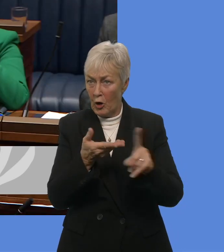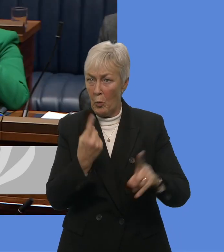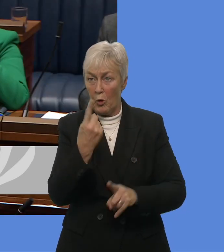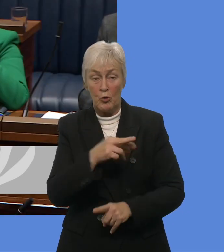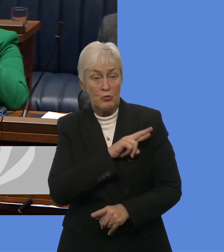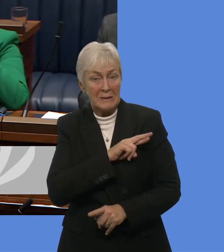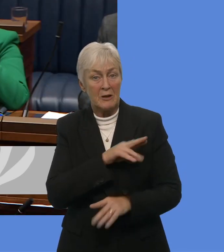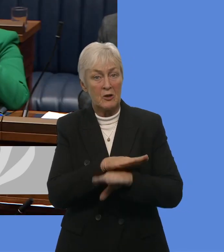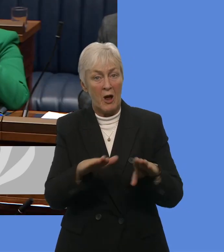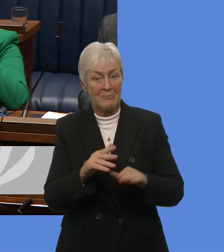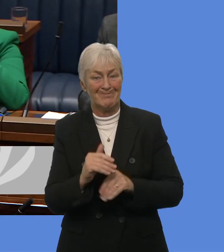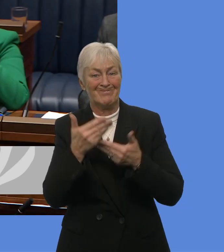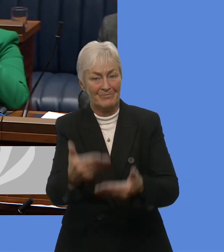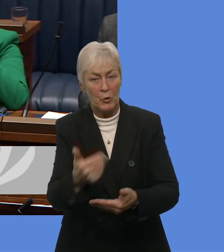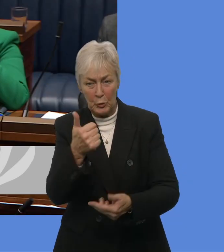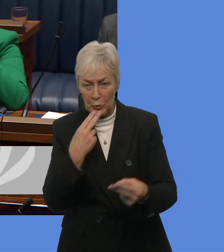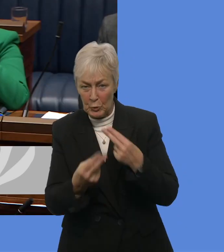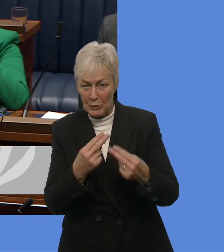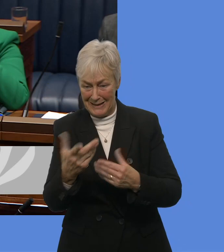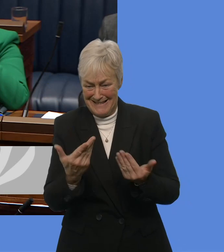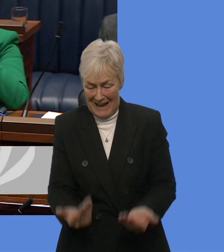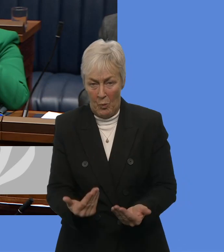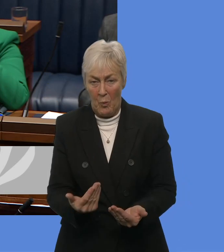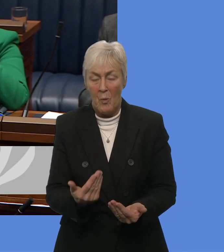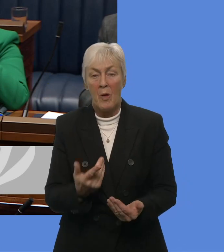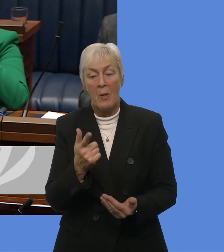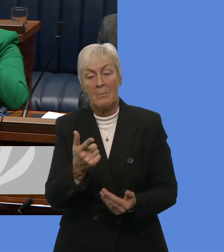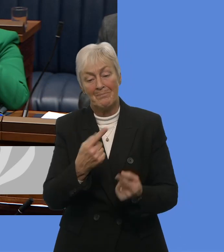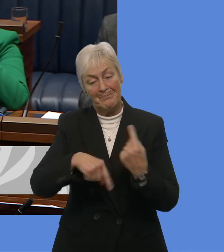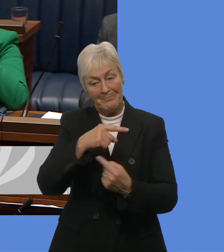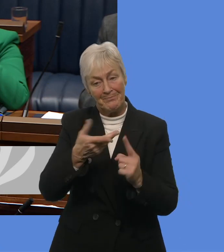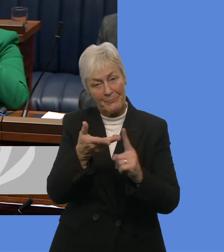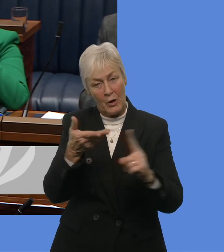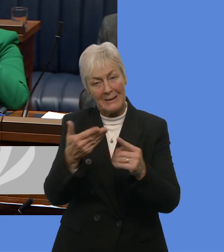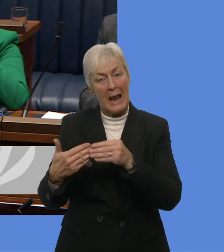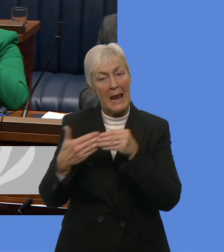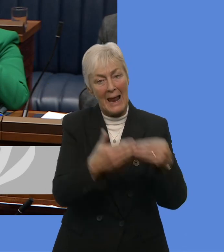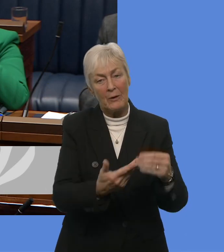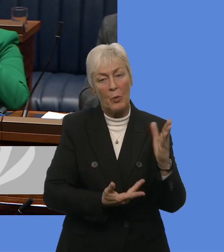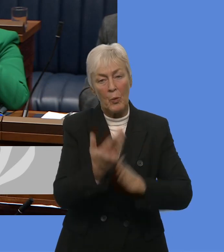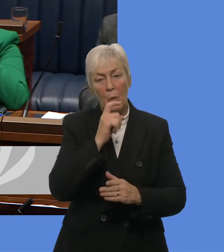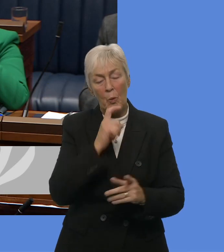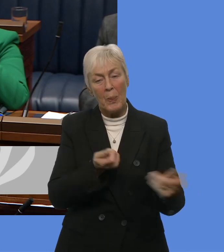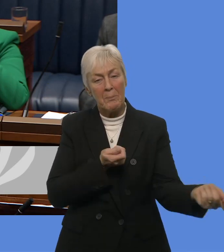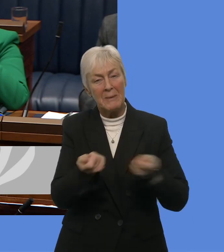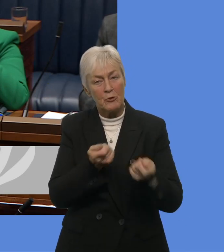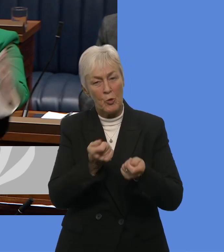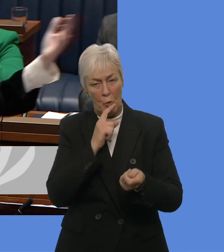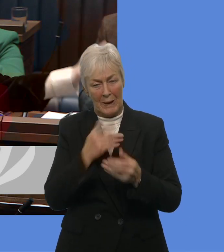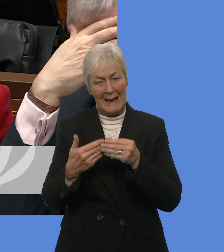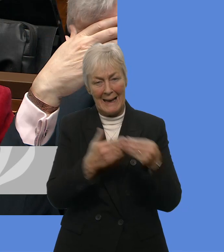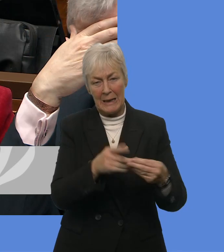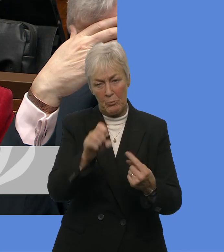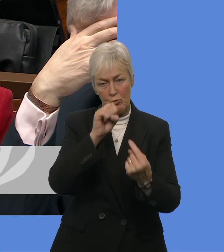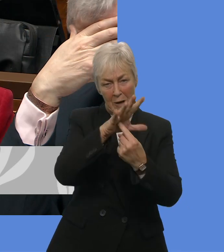they may not have been able to give you the specifics of that at this time is that those will of course be led by the ministers who are leading that particular priority. So for